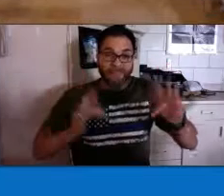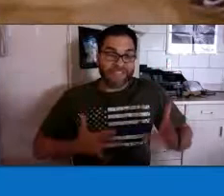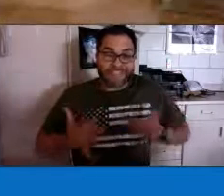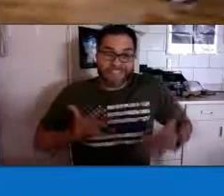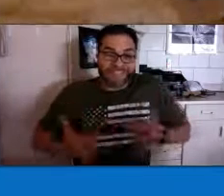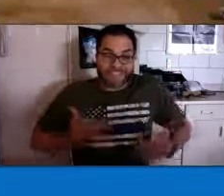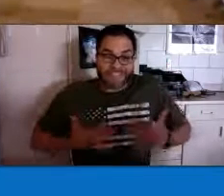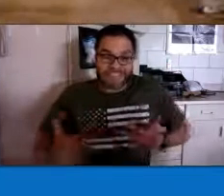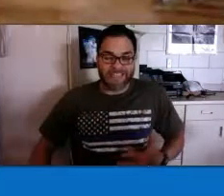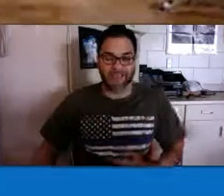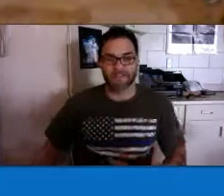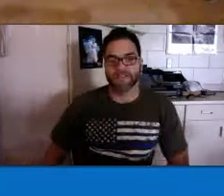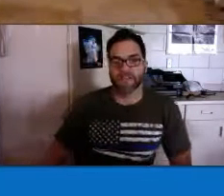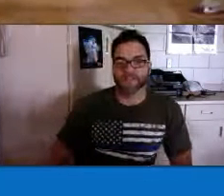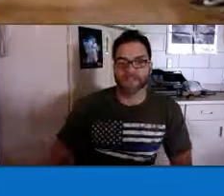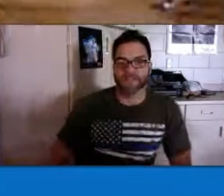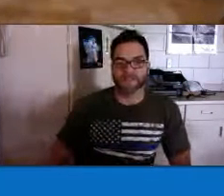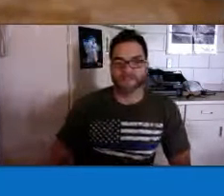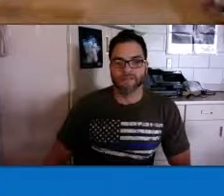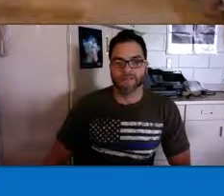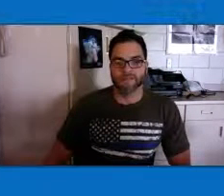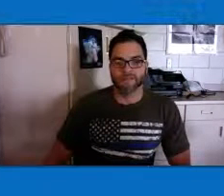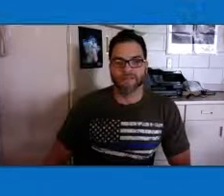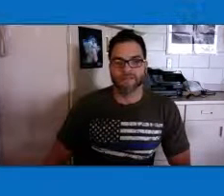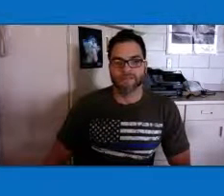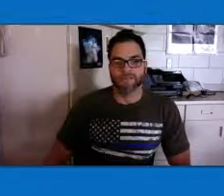Middle finger. Excited.